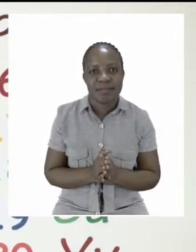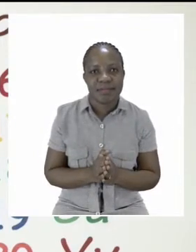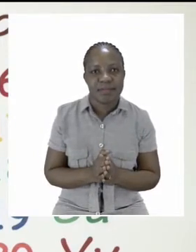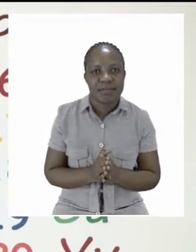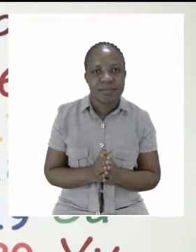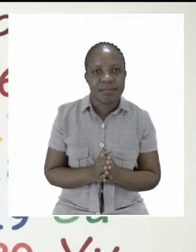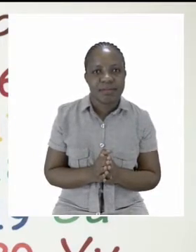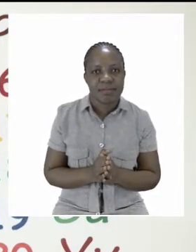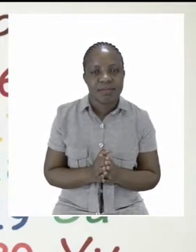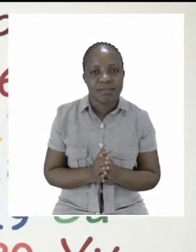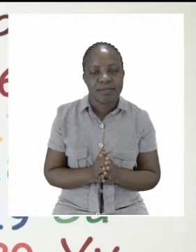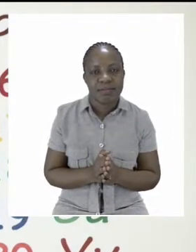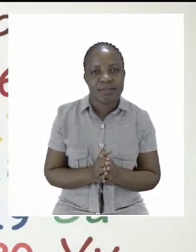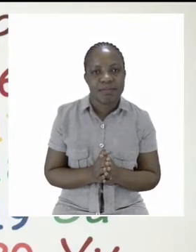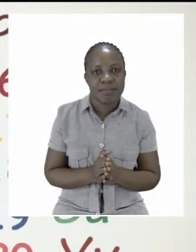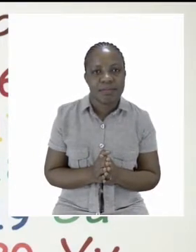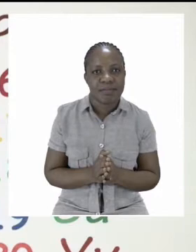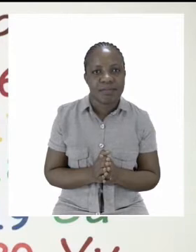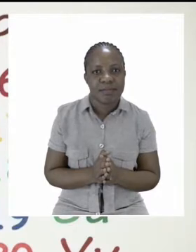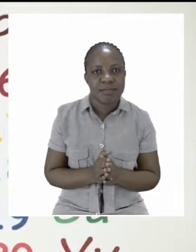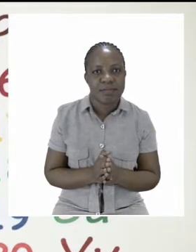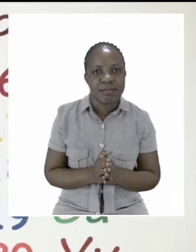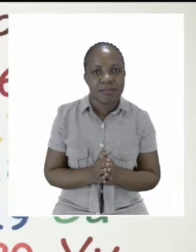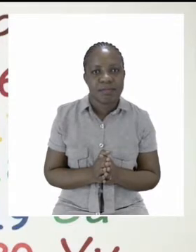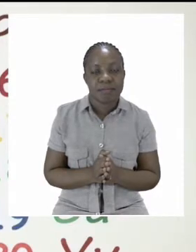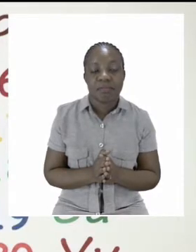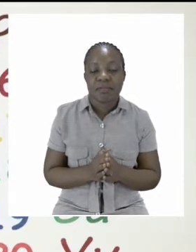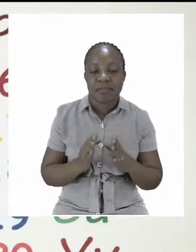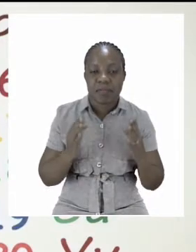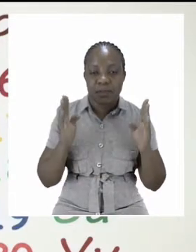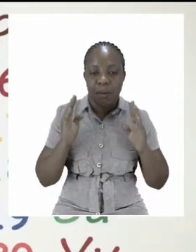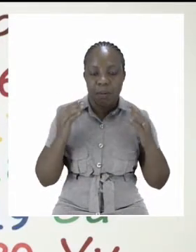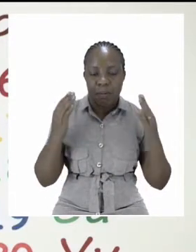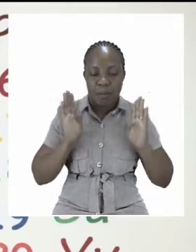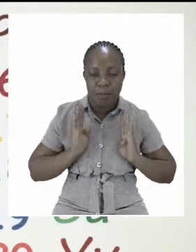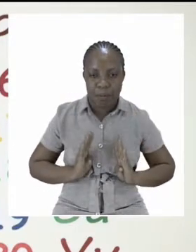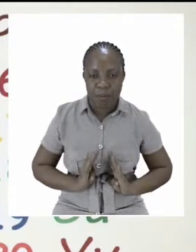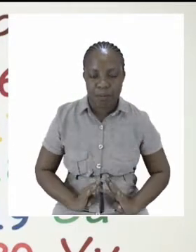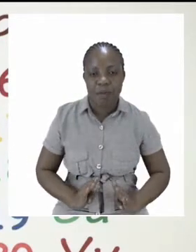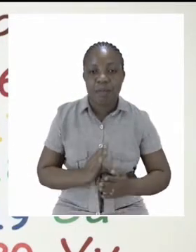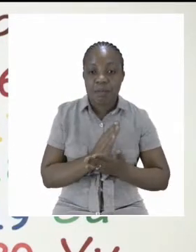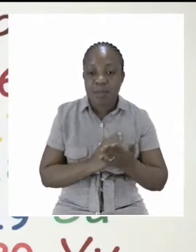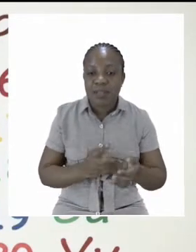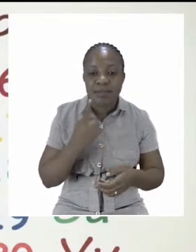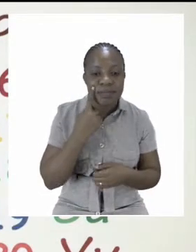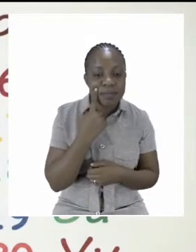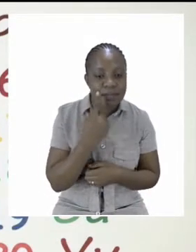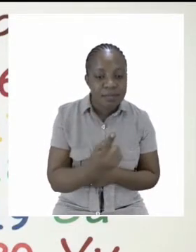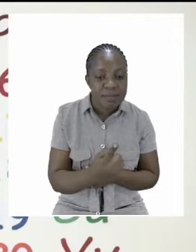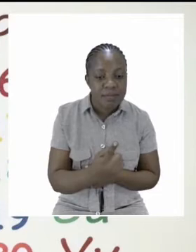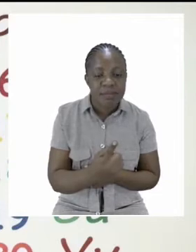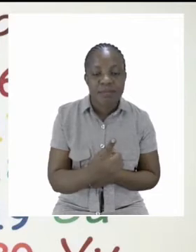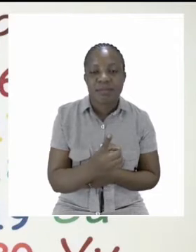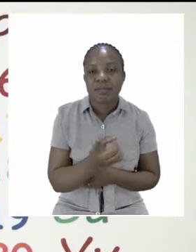What body part can you see? What body part can you see?